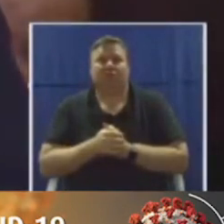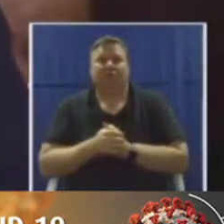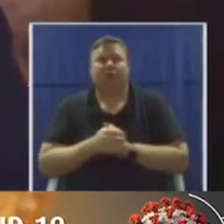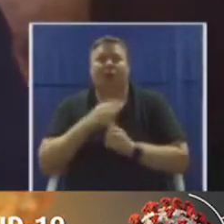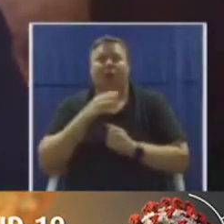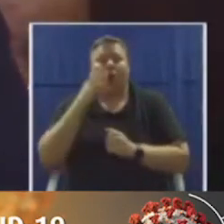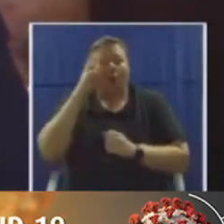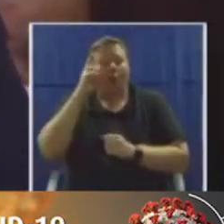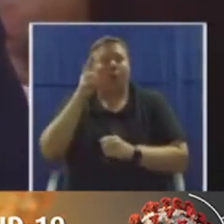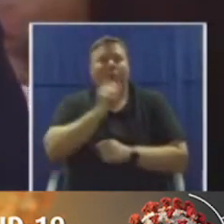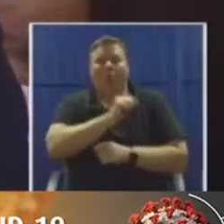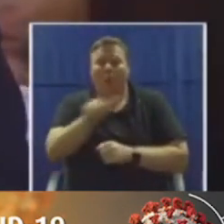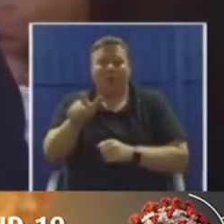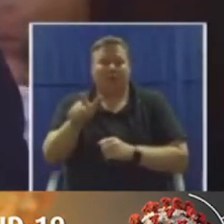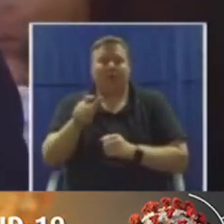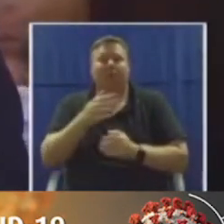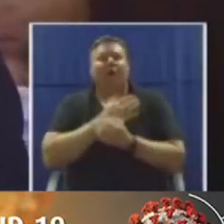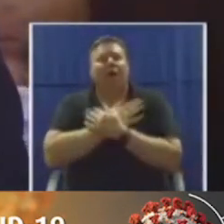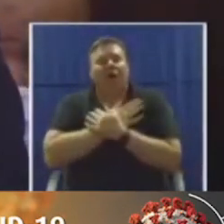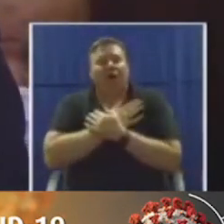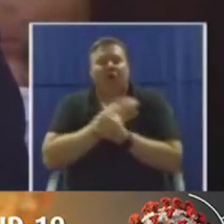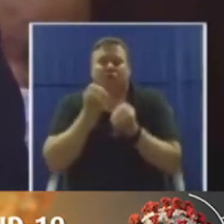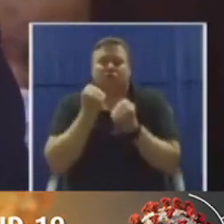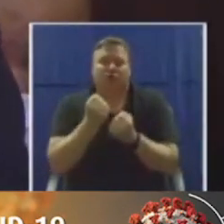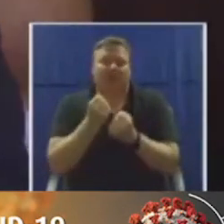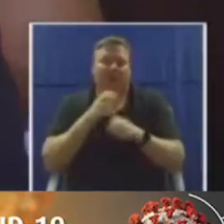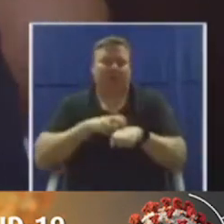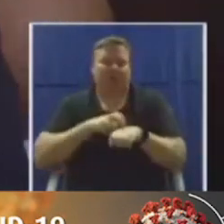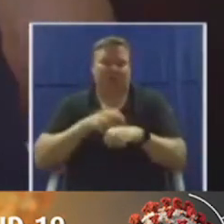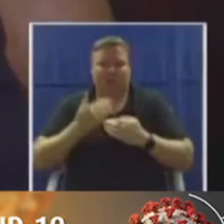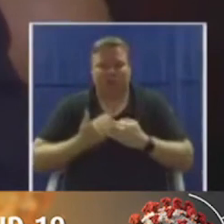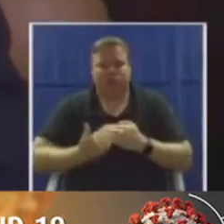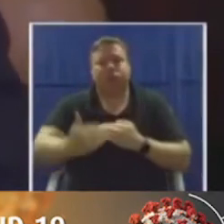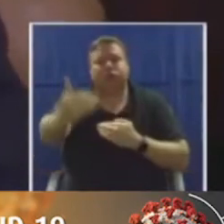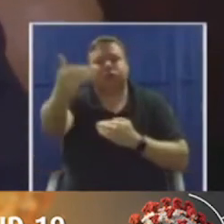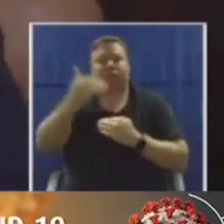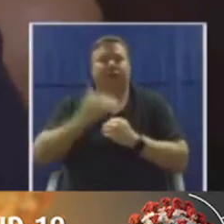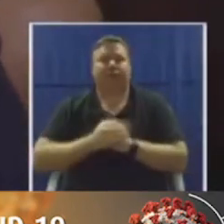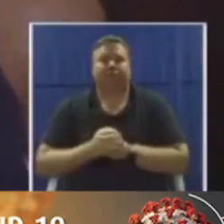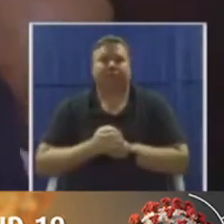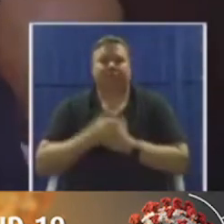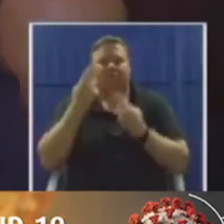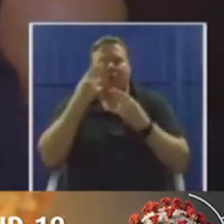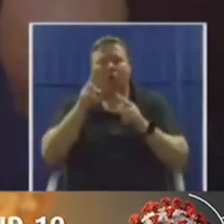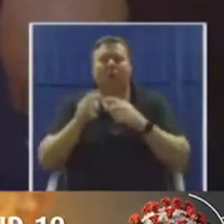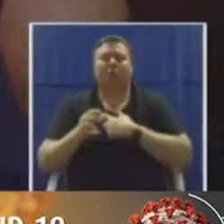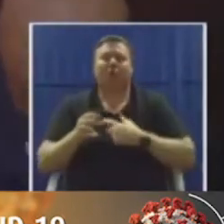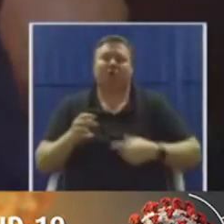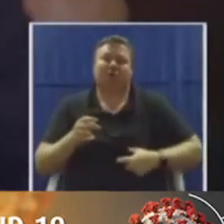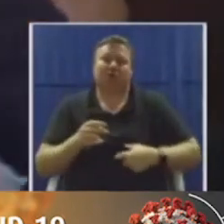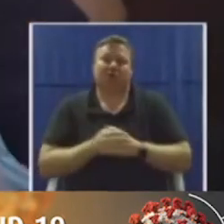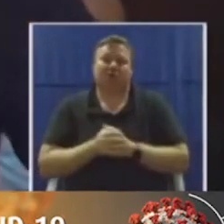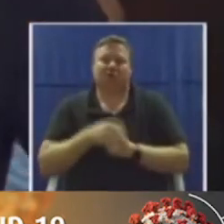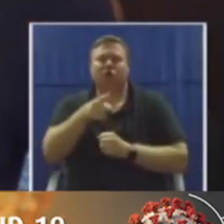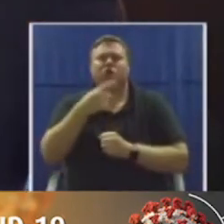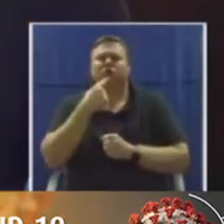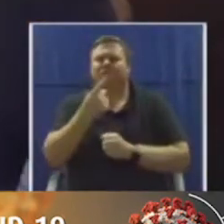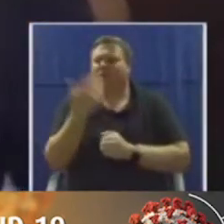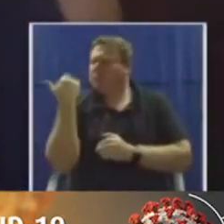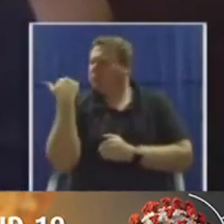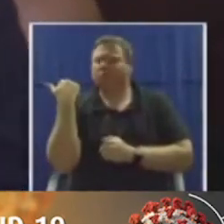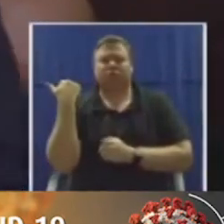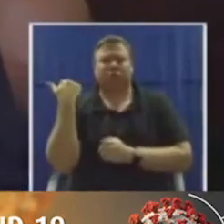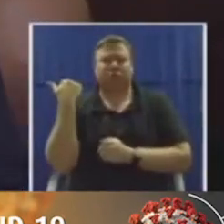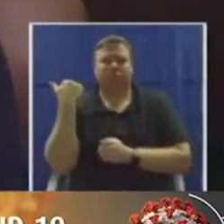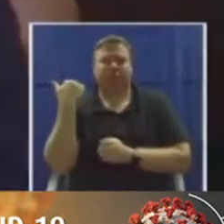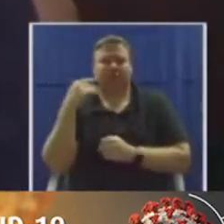them the love and strength they need on this journey of healing. Honourable President, you said earlier that